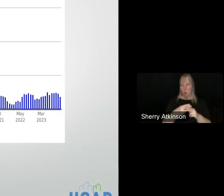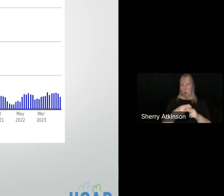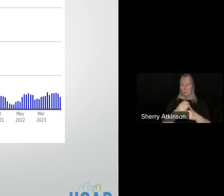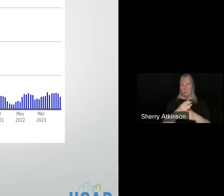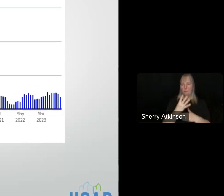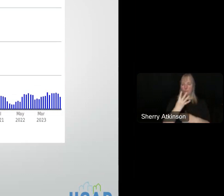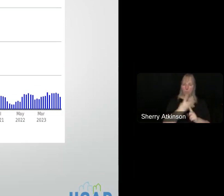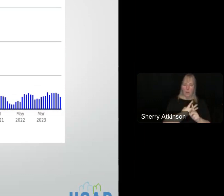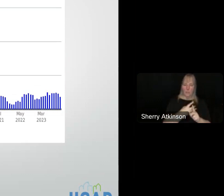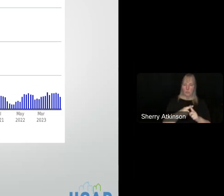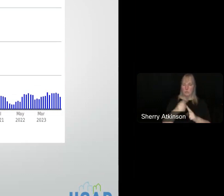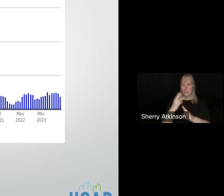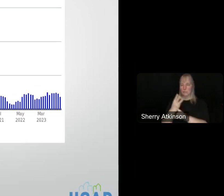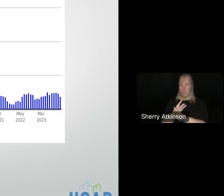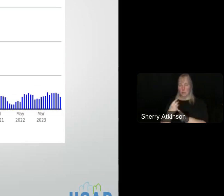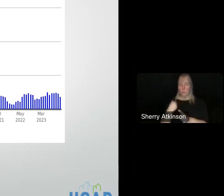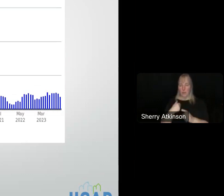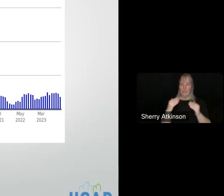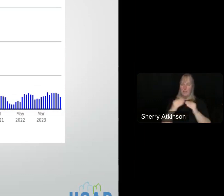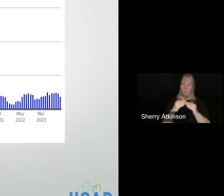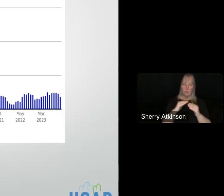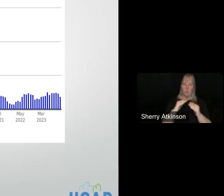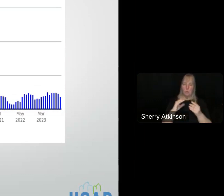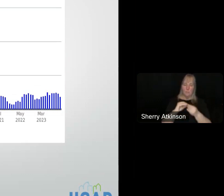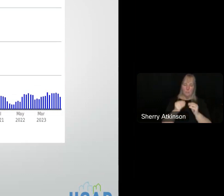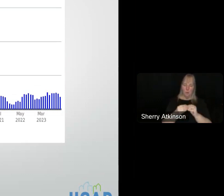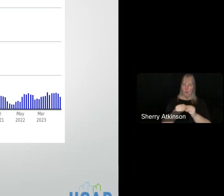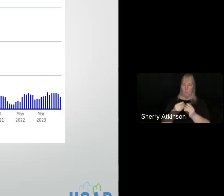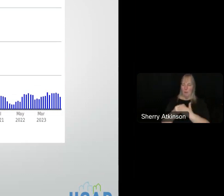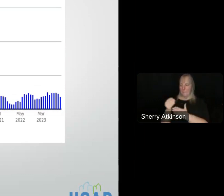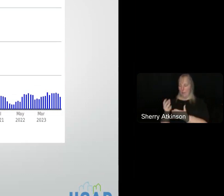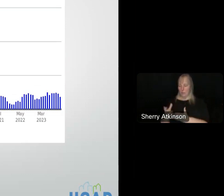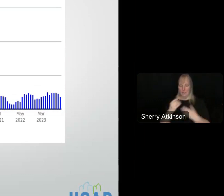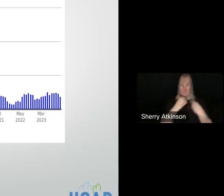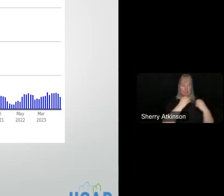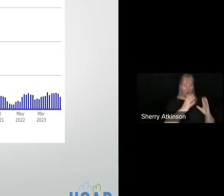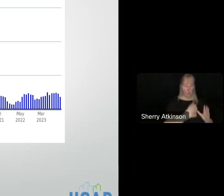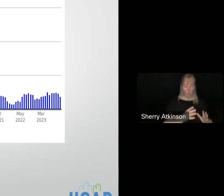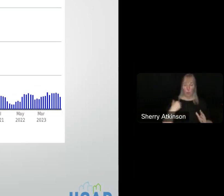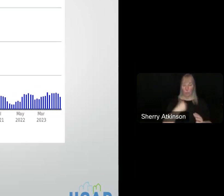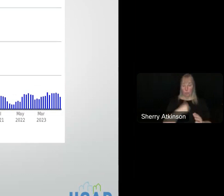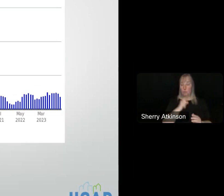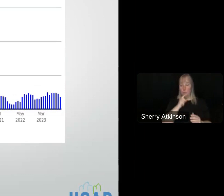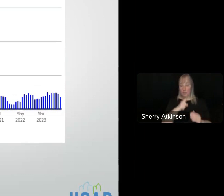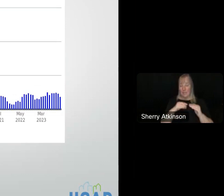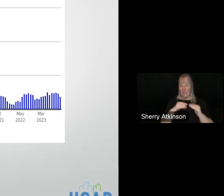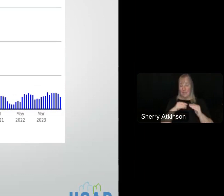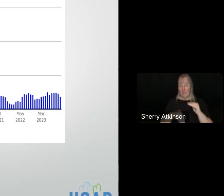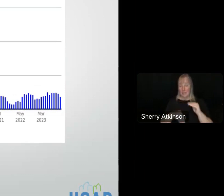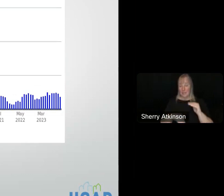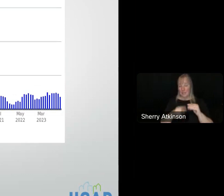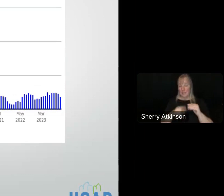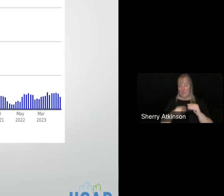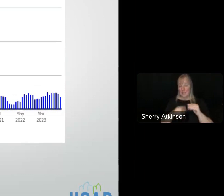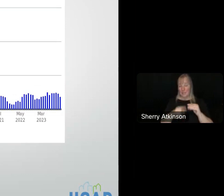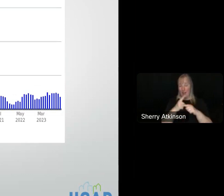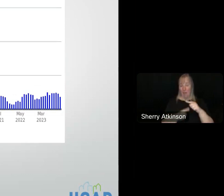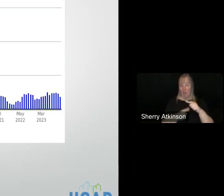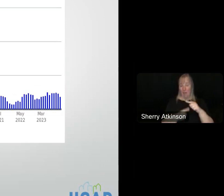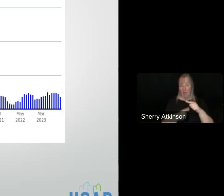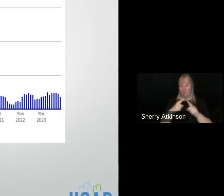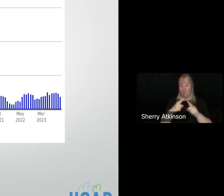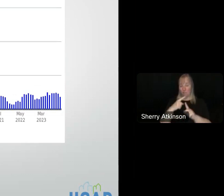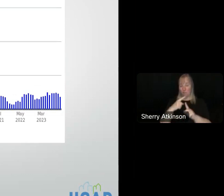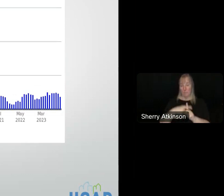means you have equal amount as buyers as you have sellers. We're really less than a half of a month right now as far as like